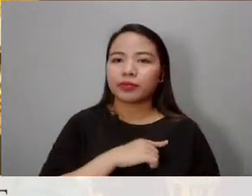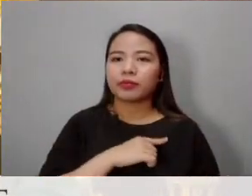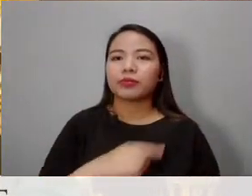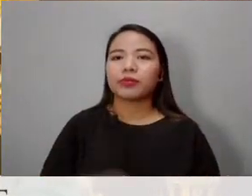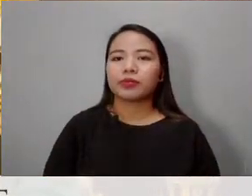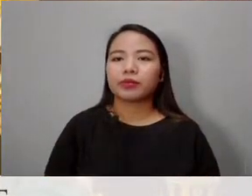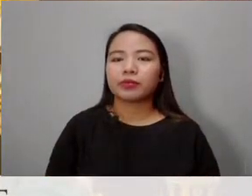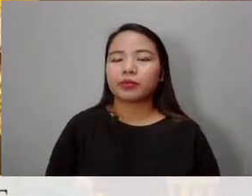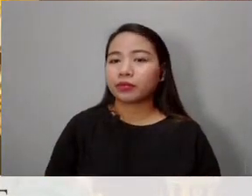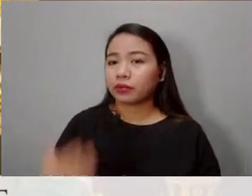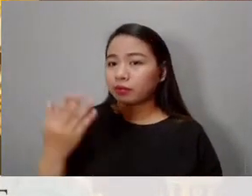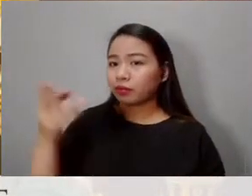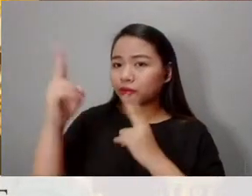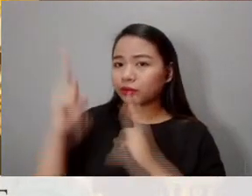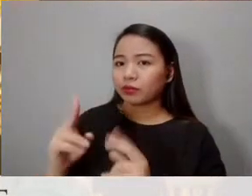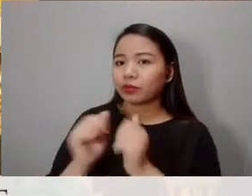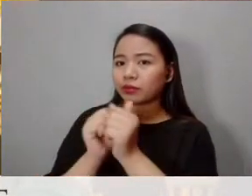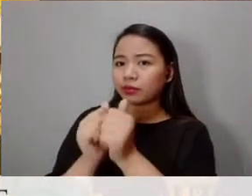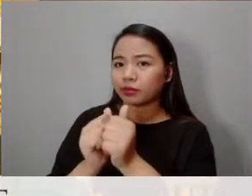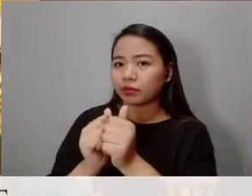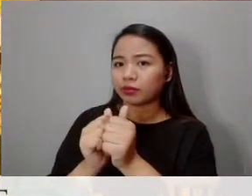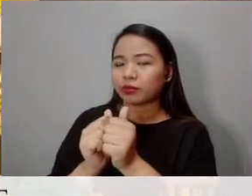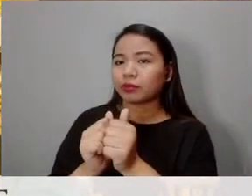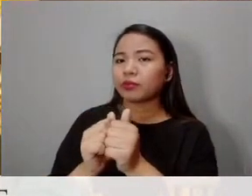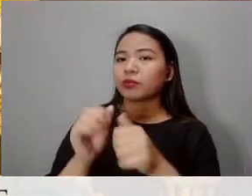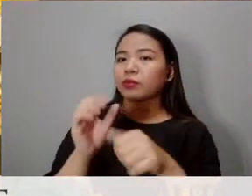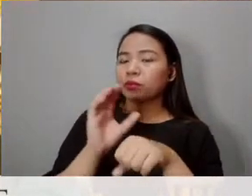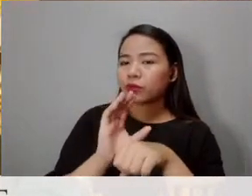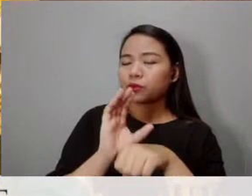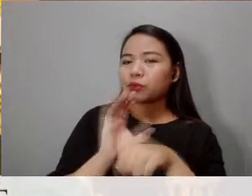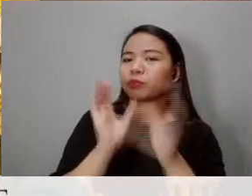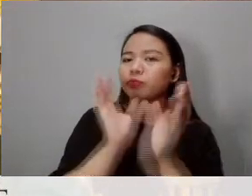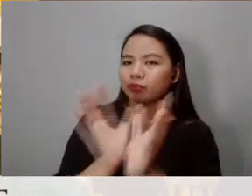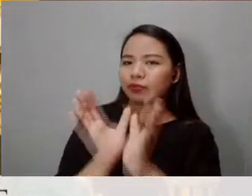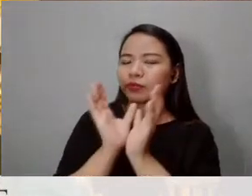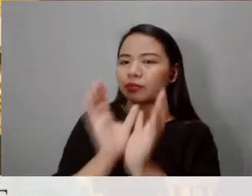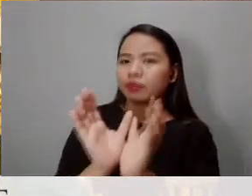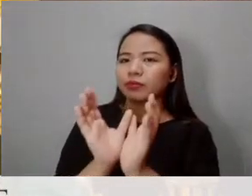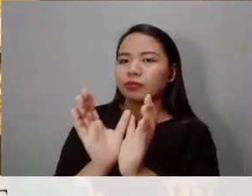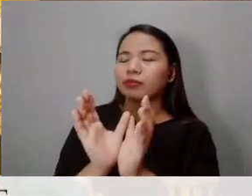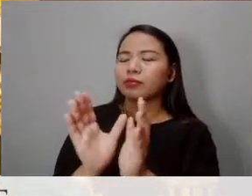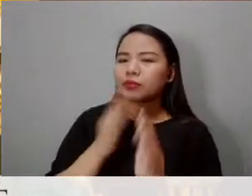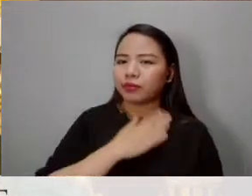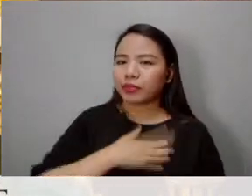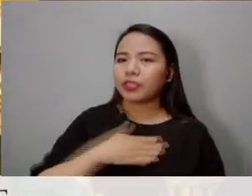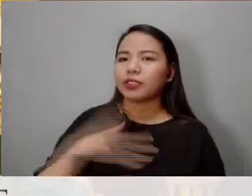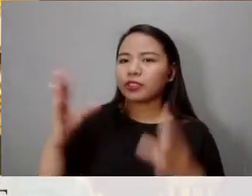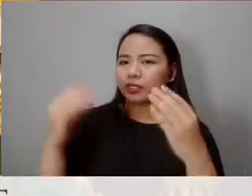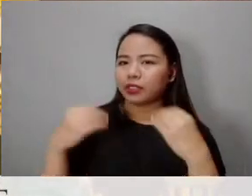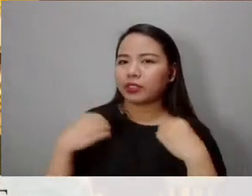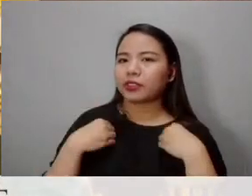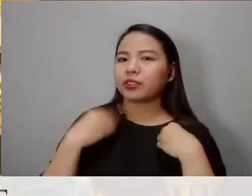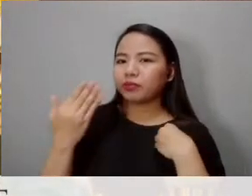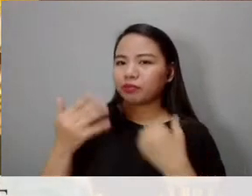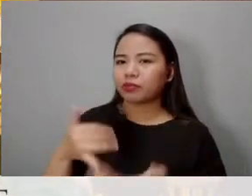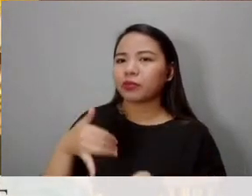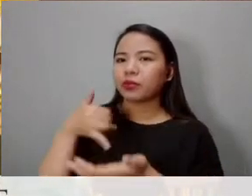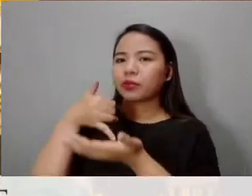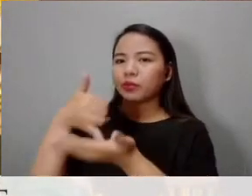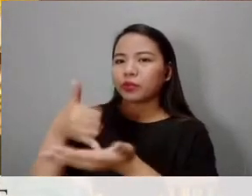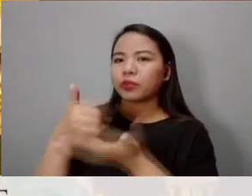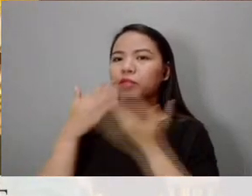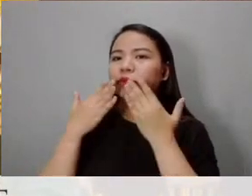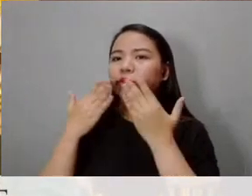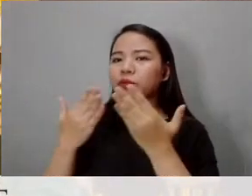in behalf of the monastic community, please accept this token of gratitude, our humble gift.